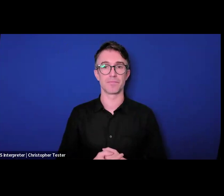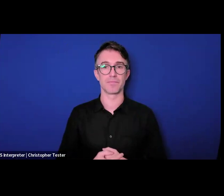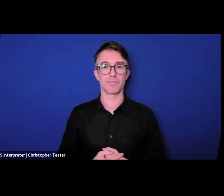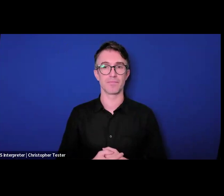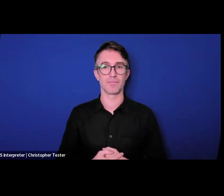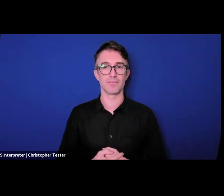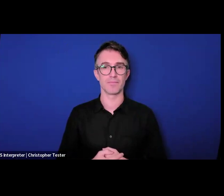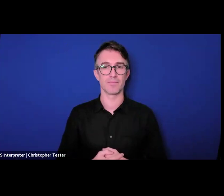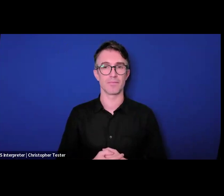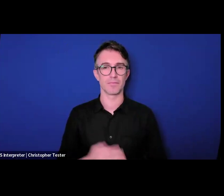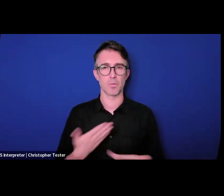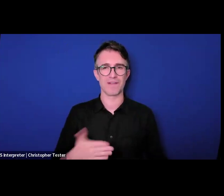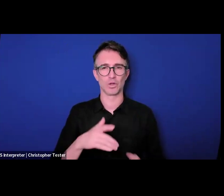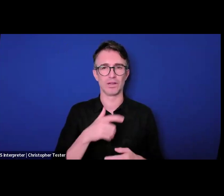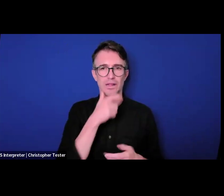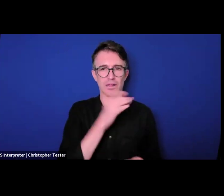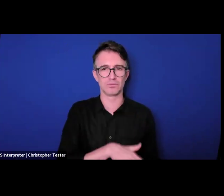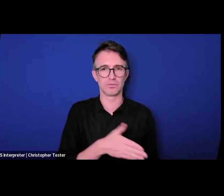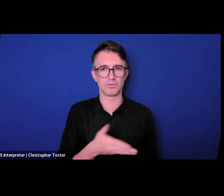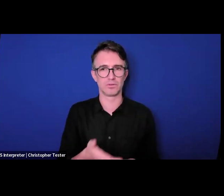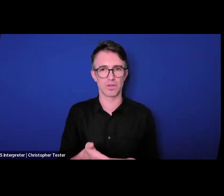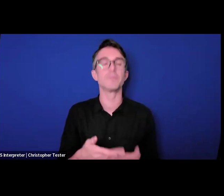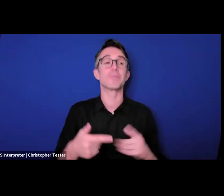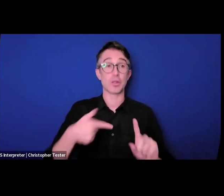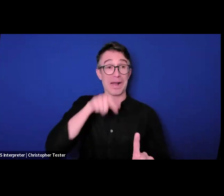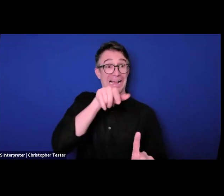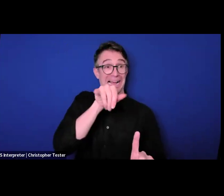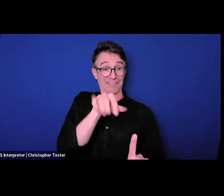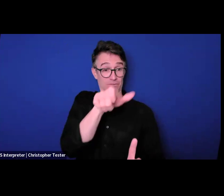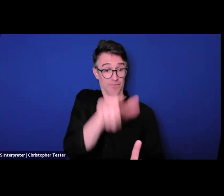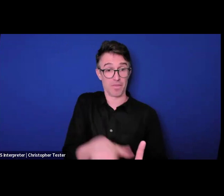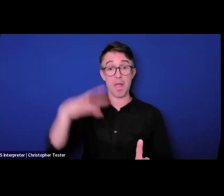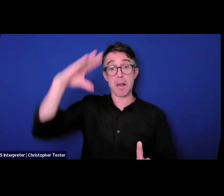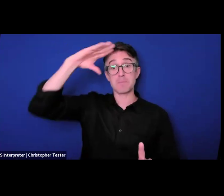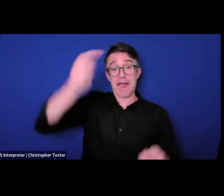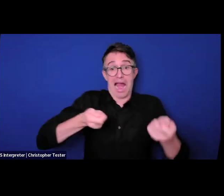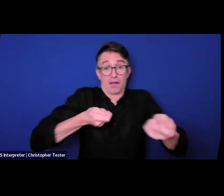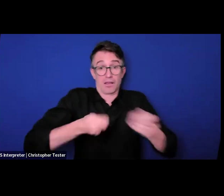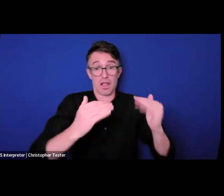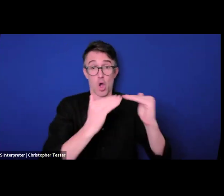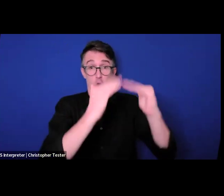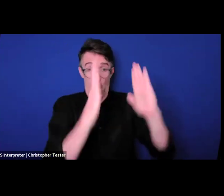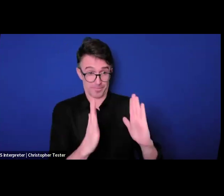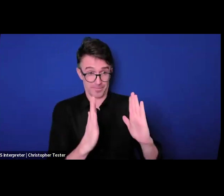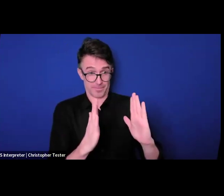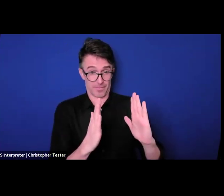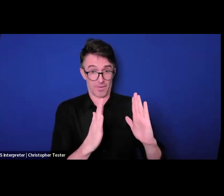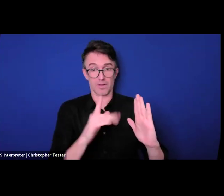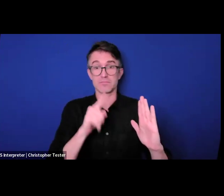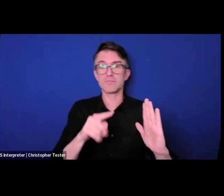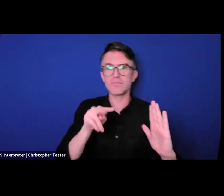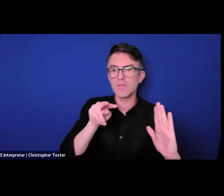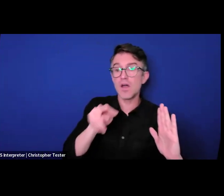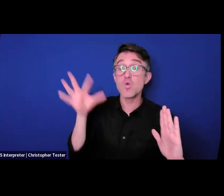until like 2 years later, when the government commissioned the gender equity study of the